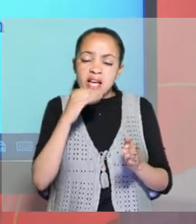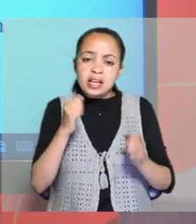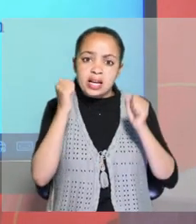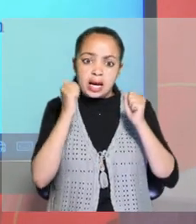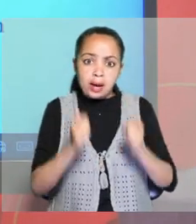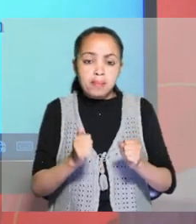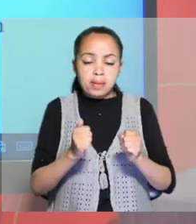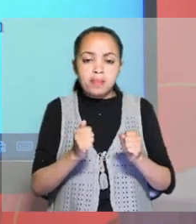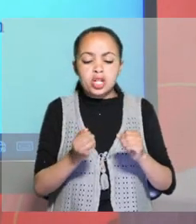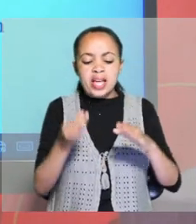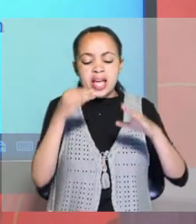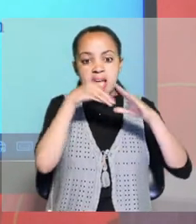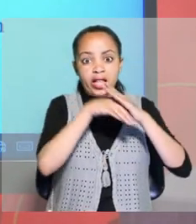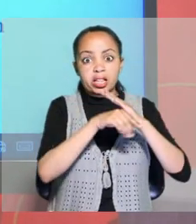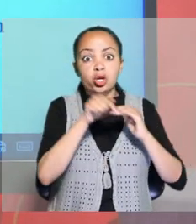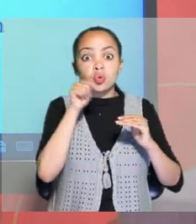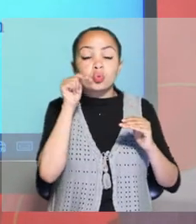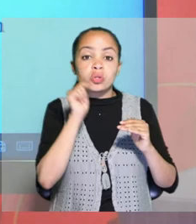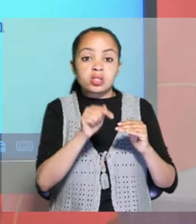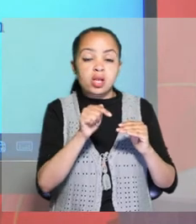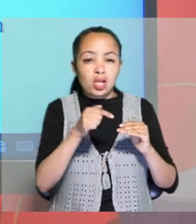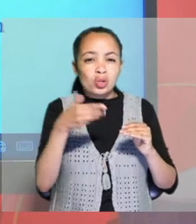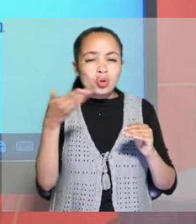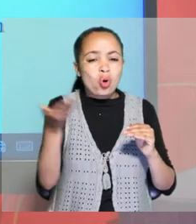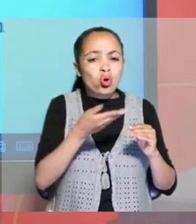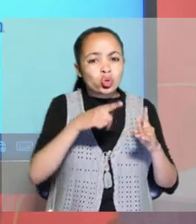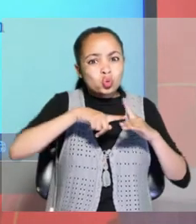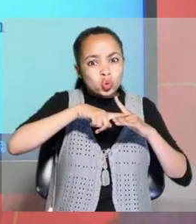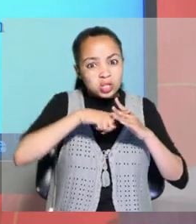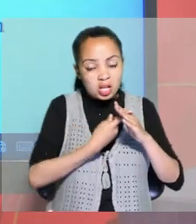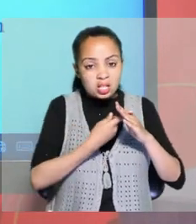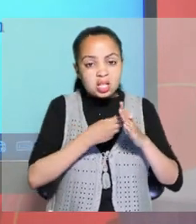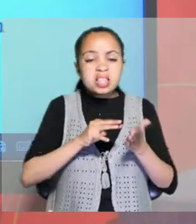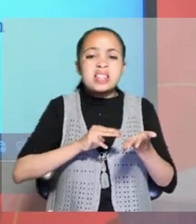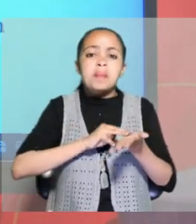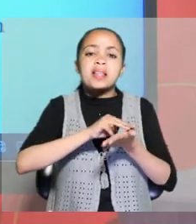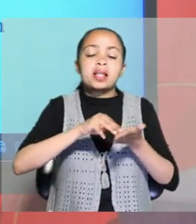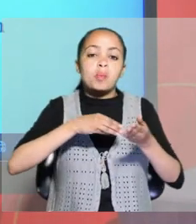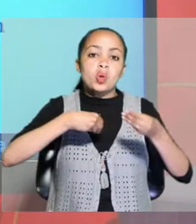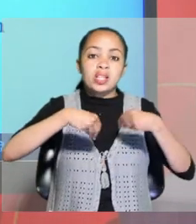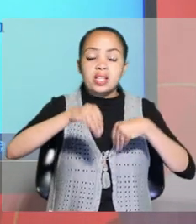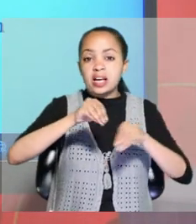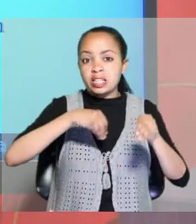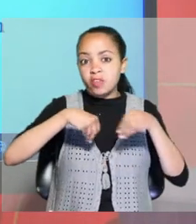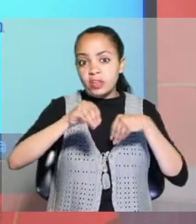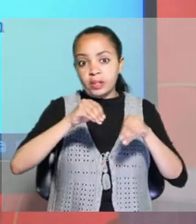to enter into that of the host to start their metabolic activity.